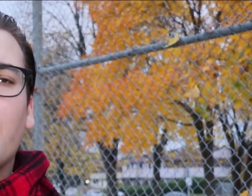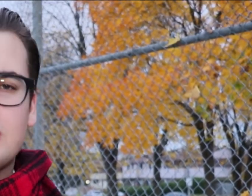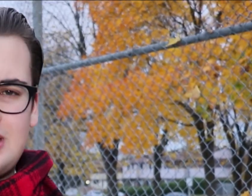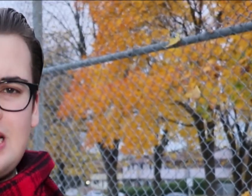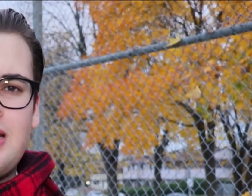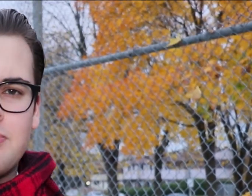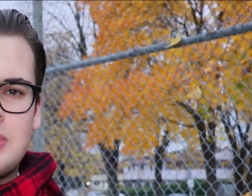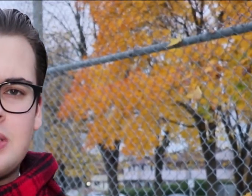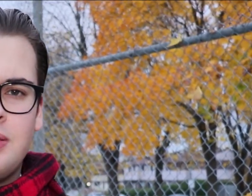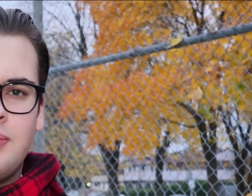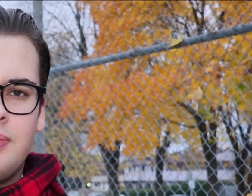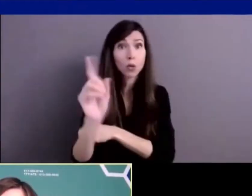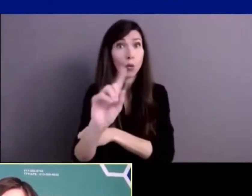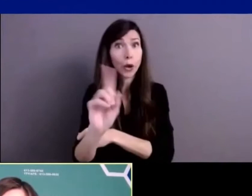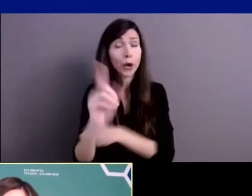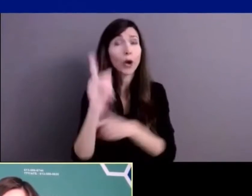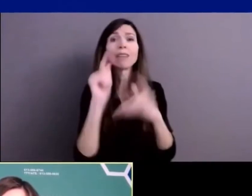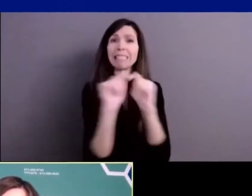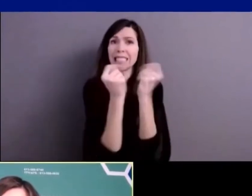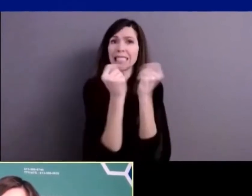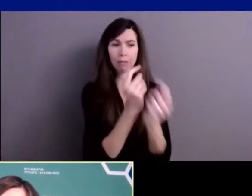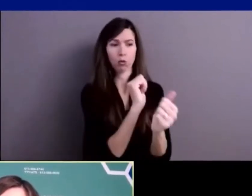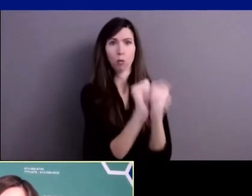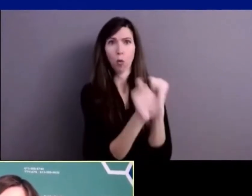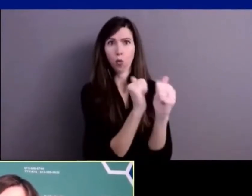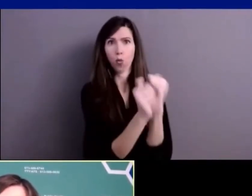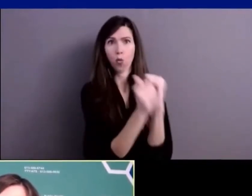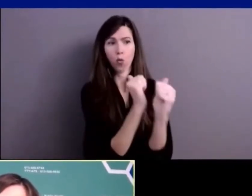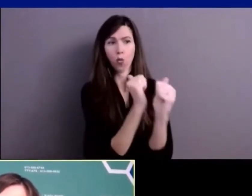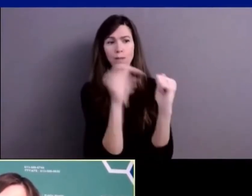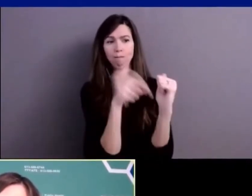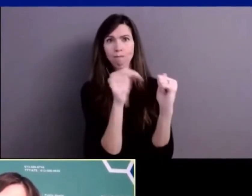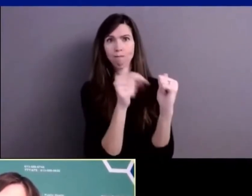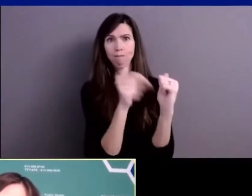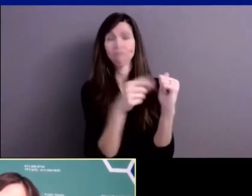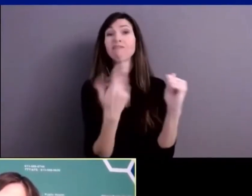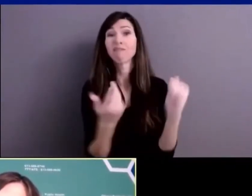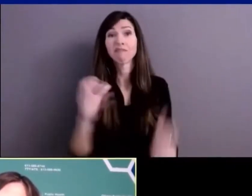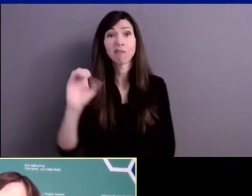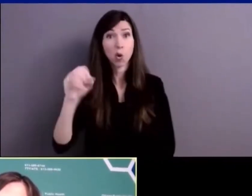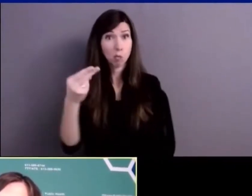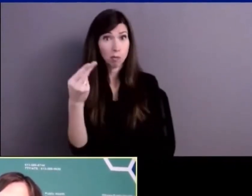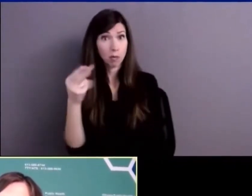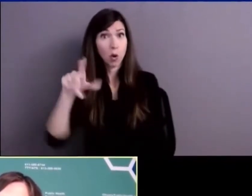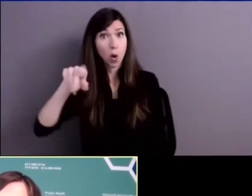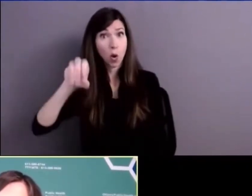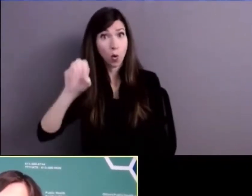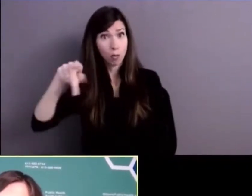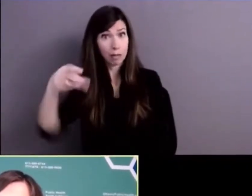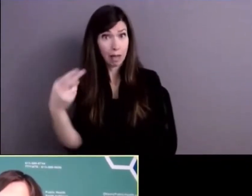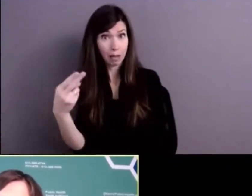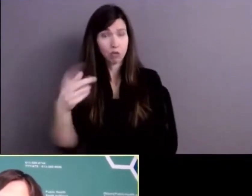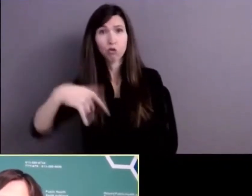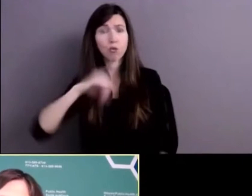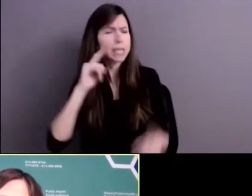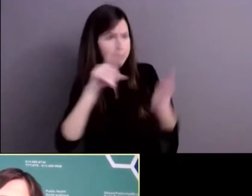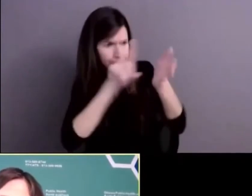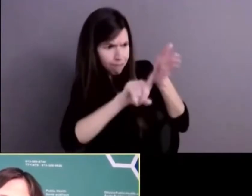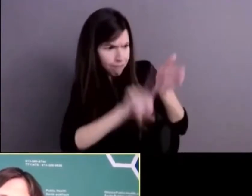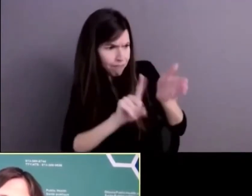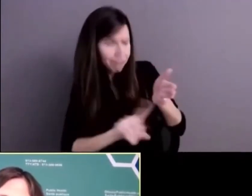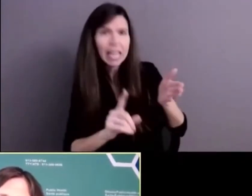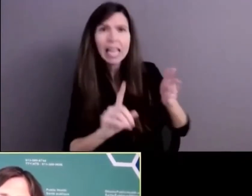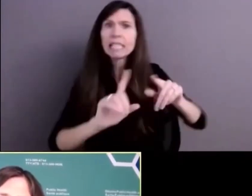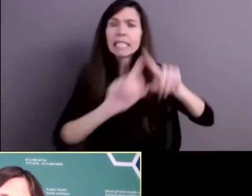among sports teams. Ottawa Public Health is investigating several situations where transmission of COVID